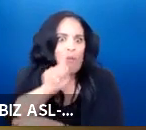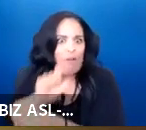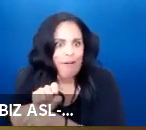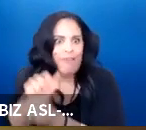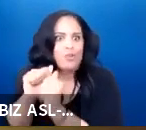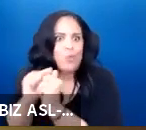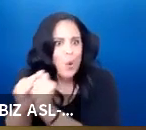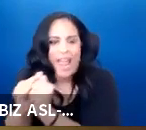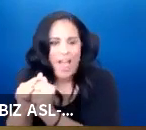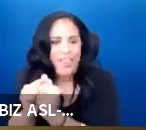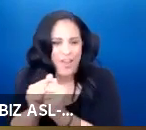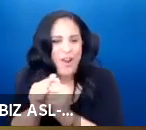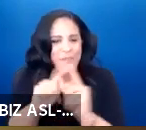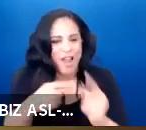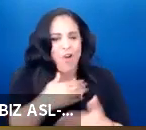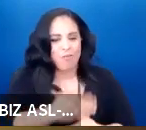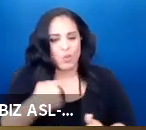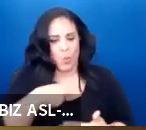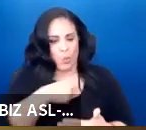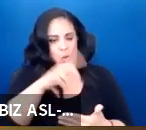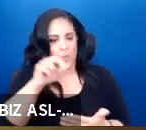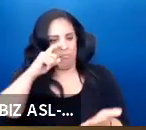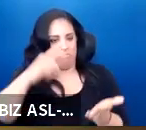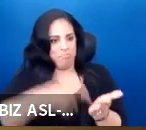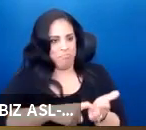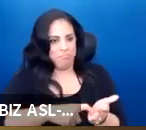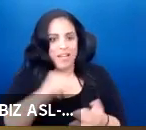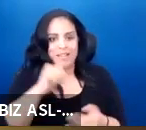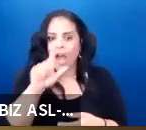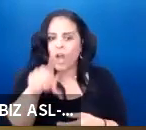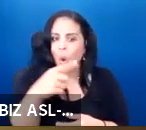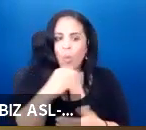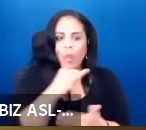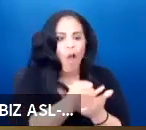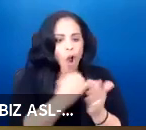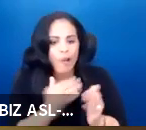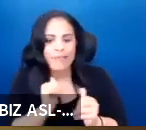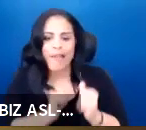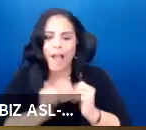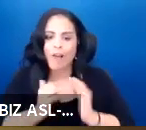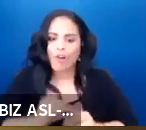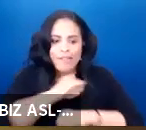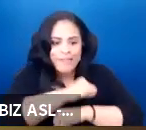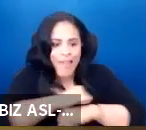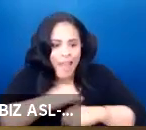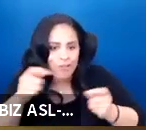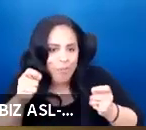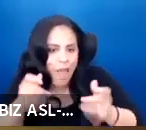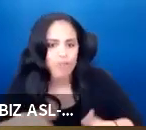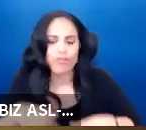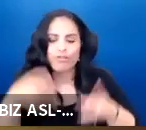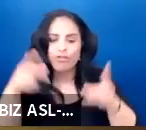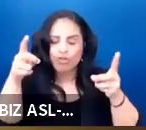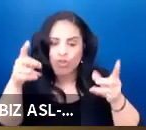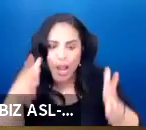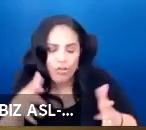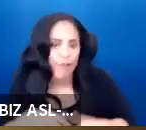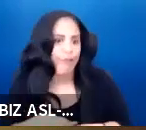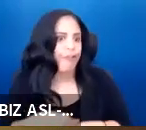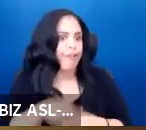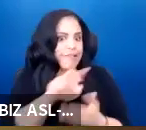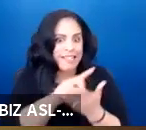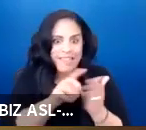But I do appreciate that we acknowledged that it's not just artists and actors and stage managers and directors and designers who are